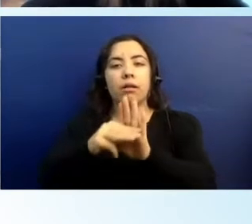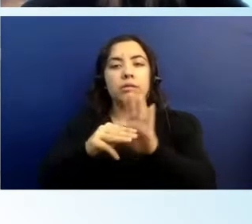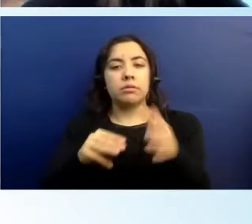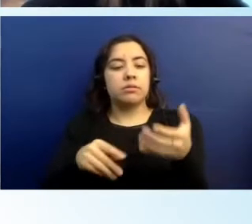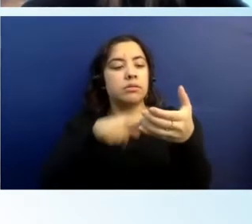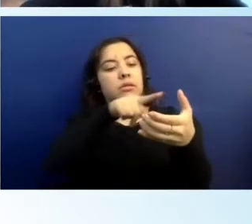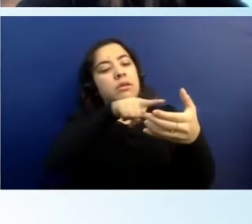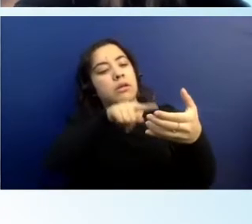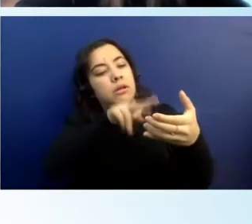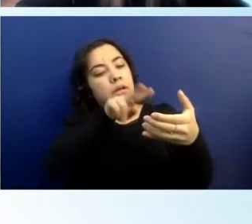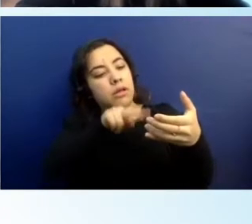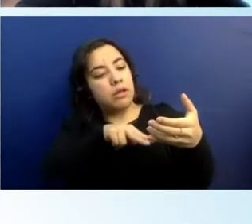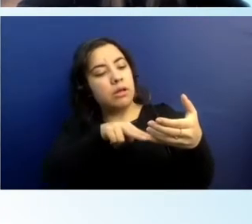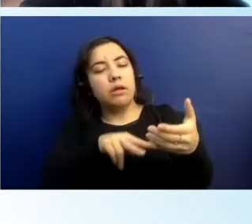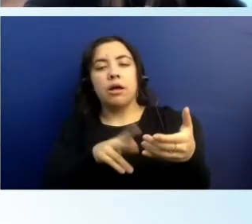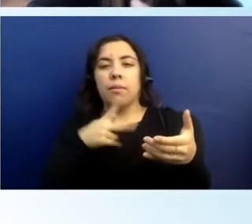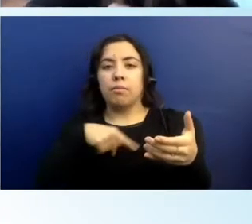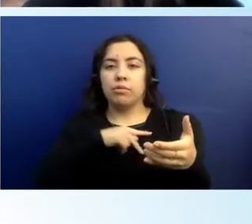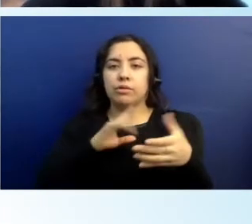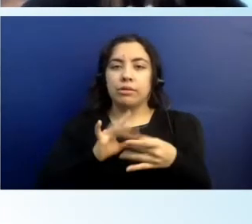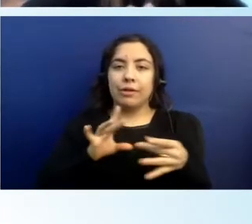and story of being a part of the process.